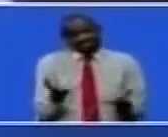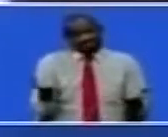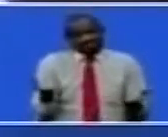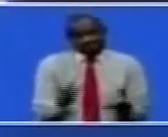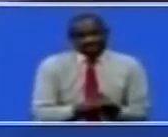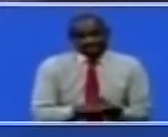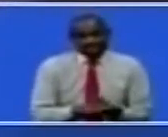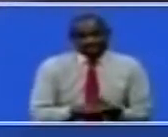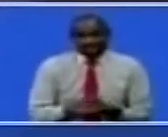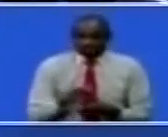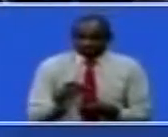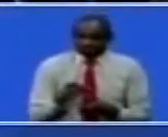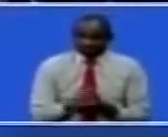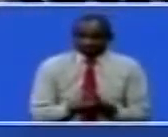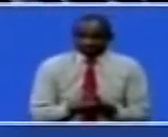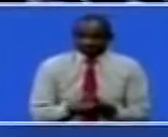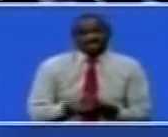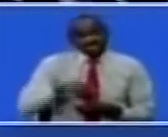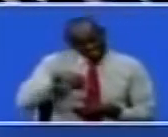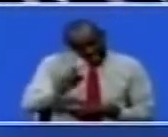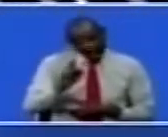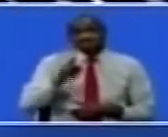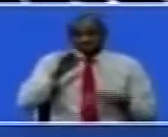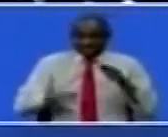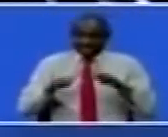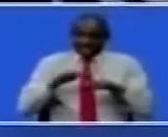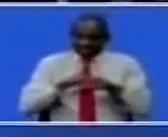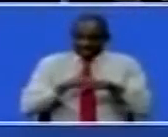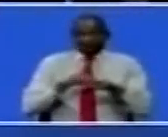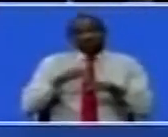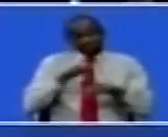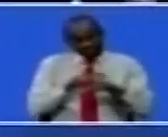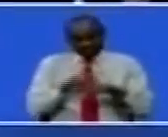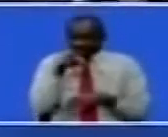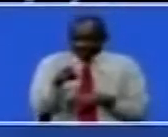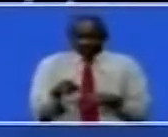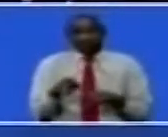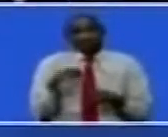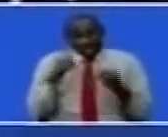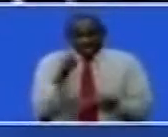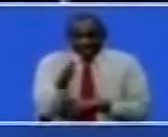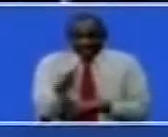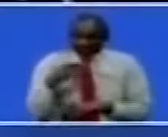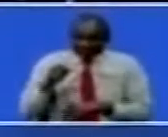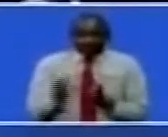it's a bit bittersweet, I suppose. Wana Cook wa Afrika Kusini alitajwa kama mchezaji bora wa raga ya wachezaji saba,